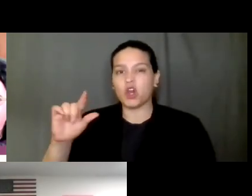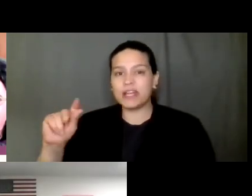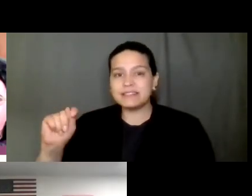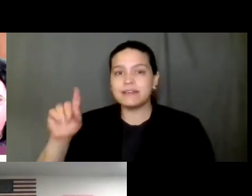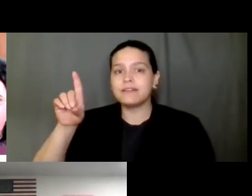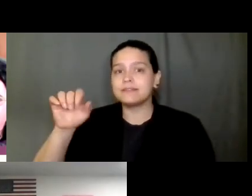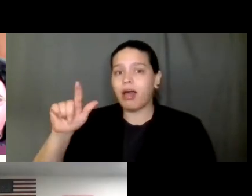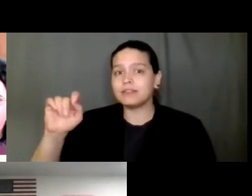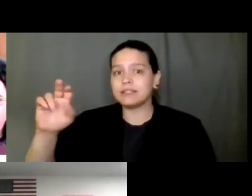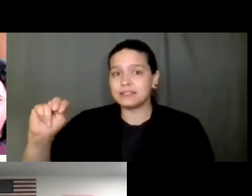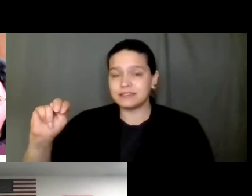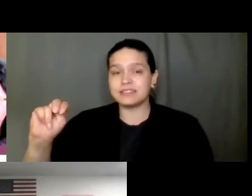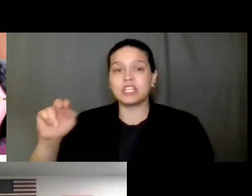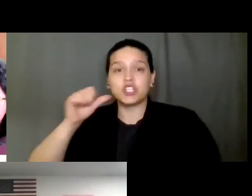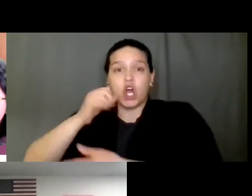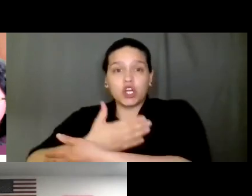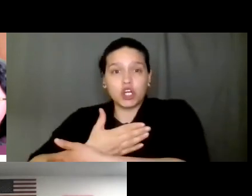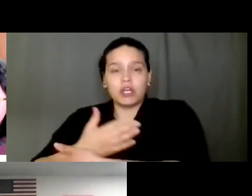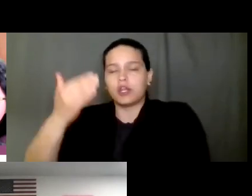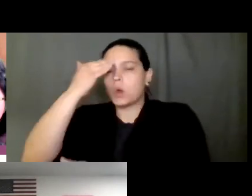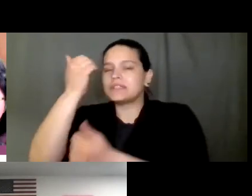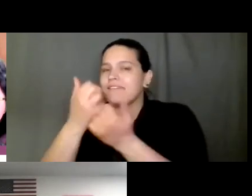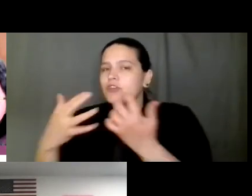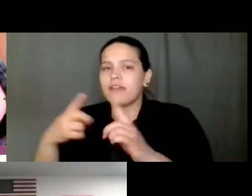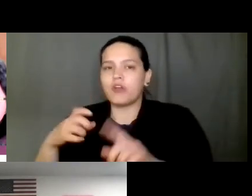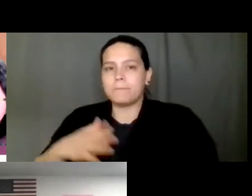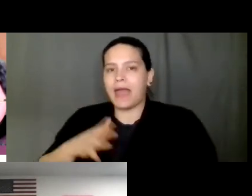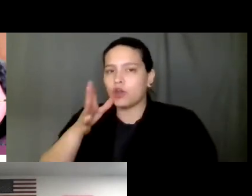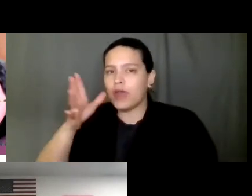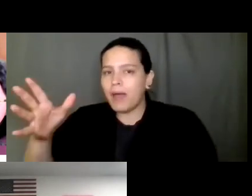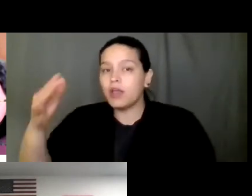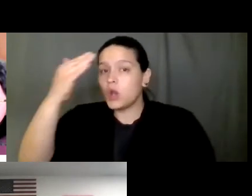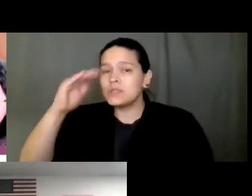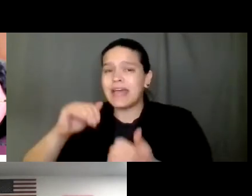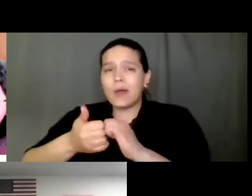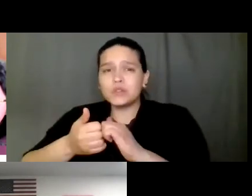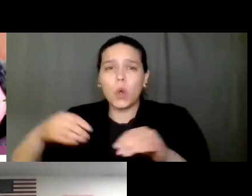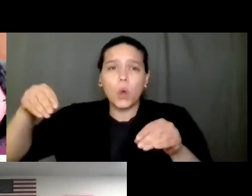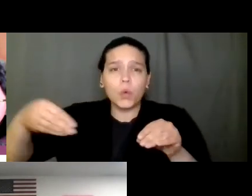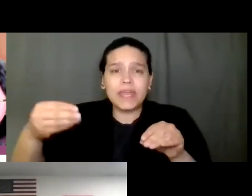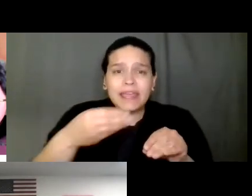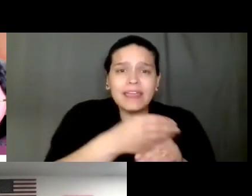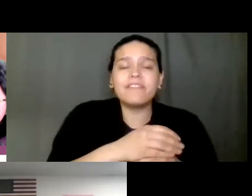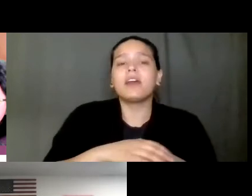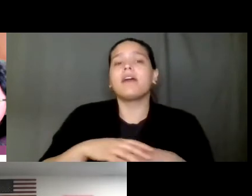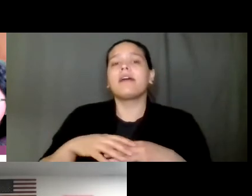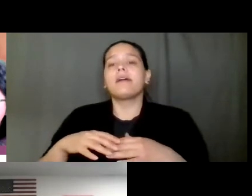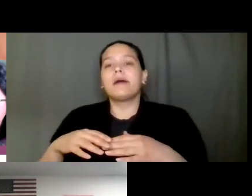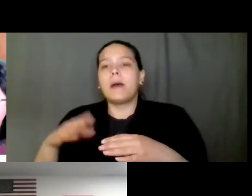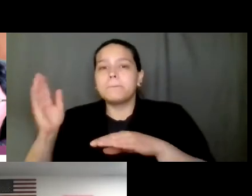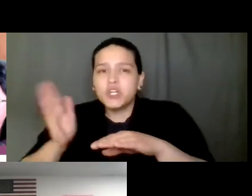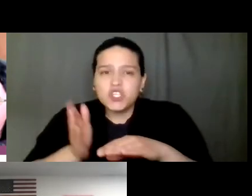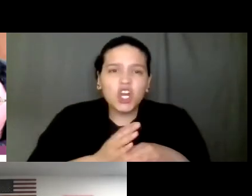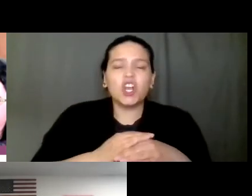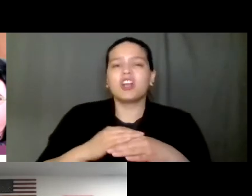Grandma Margaret. So Emma knows how to weave and butcher and herd and darn and shear and yatashimayaja.